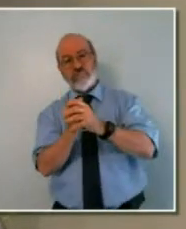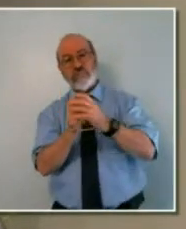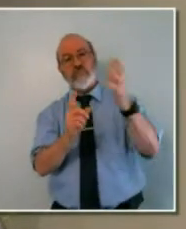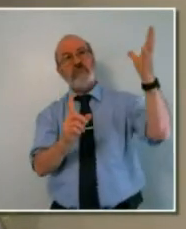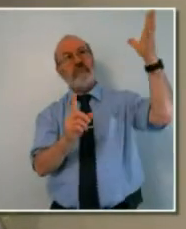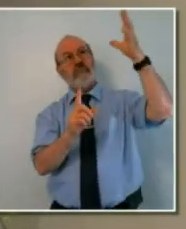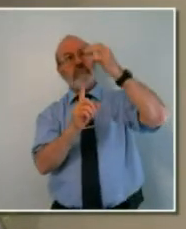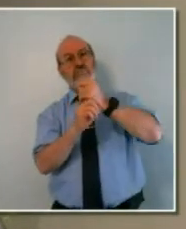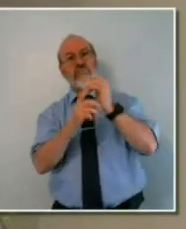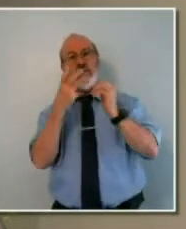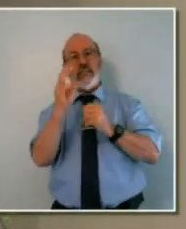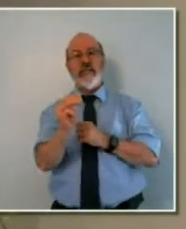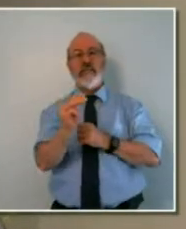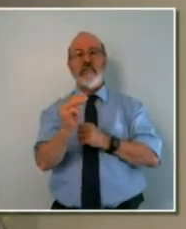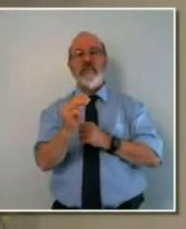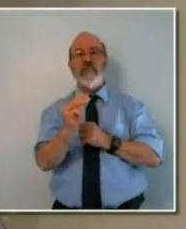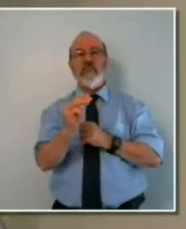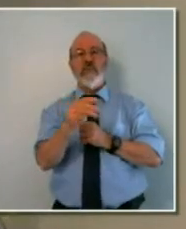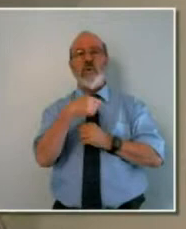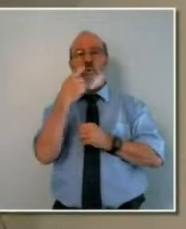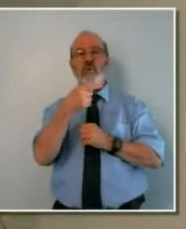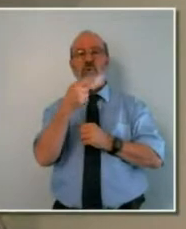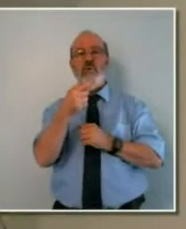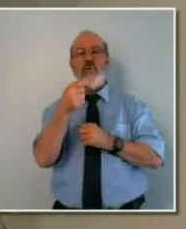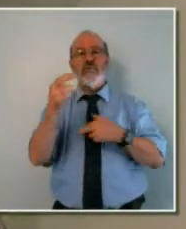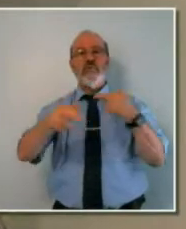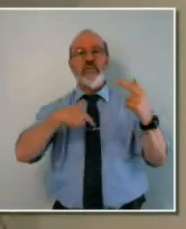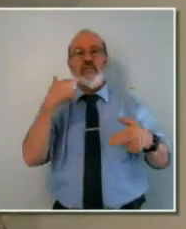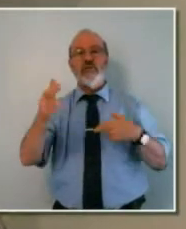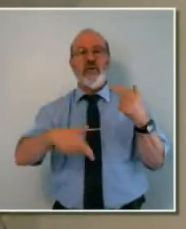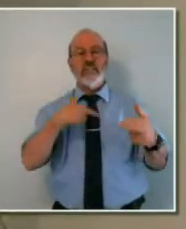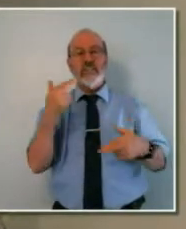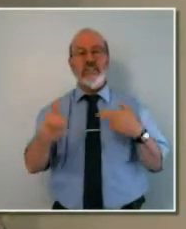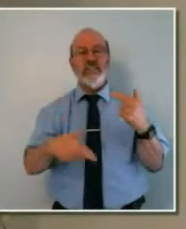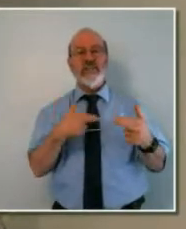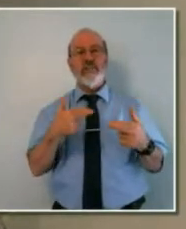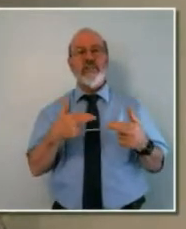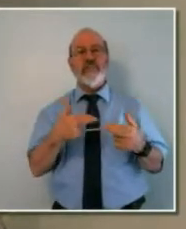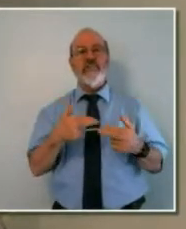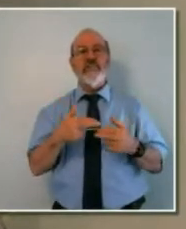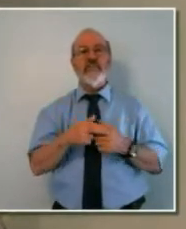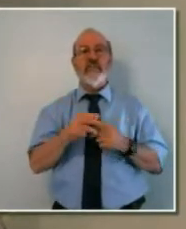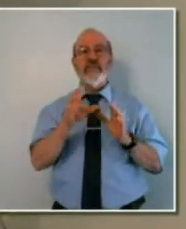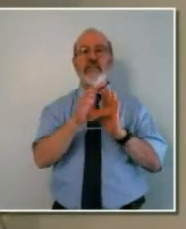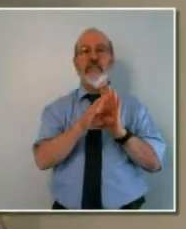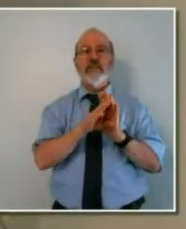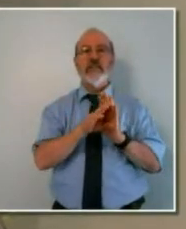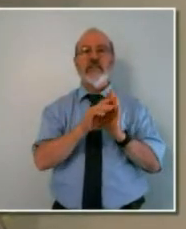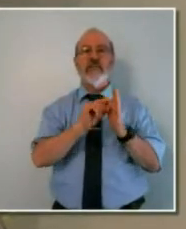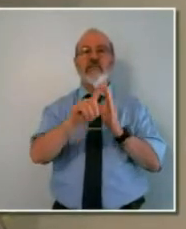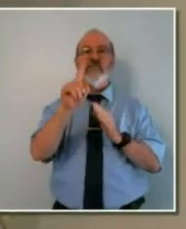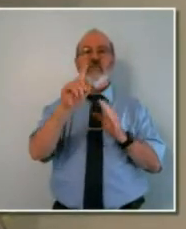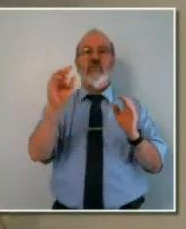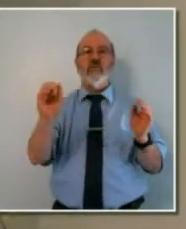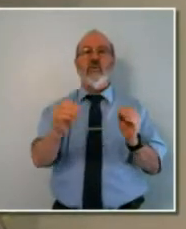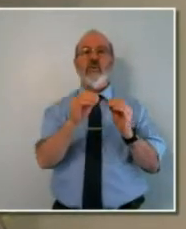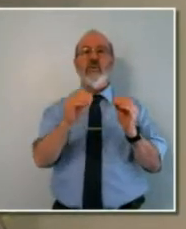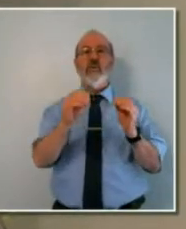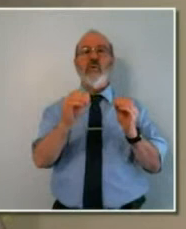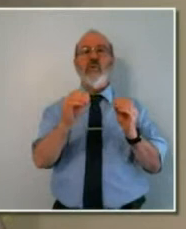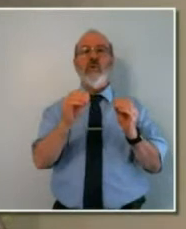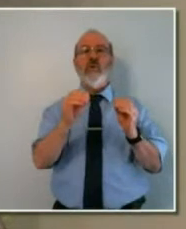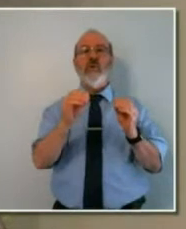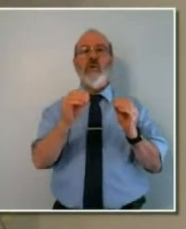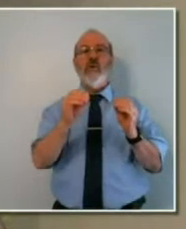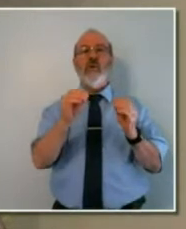him that rejoices. You know, the picture is in verse 1. Oh, that